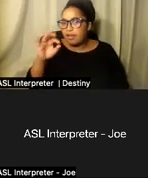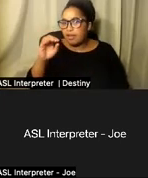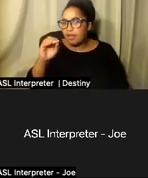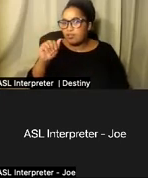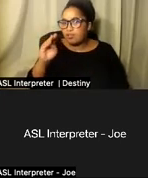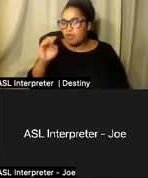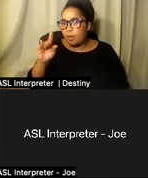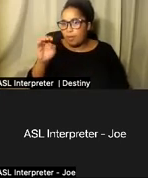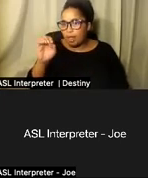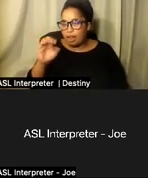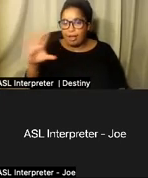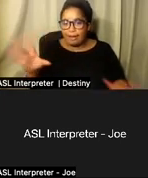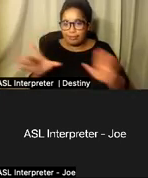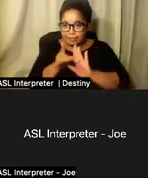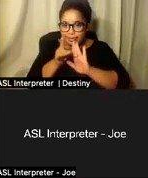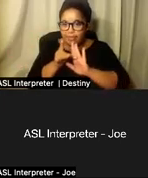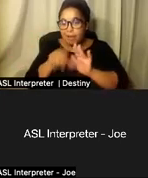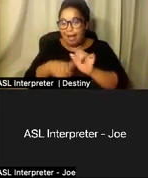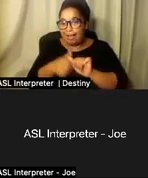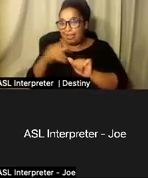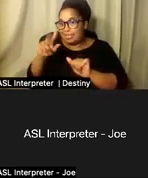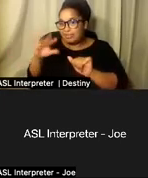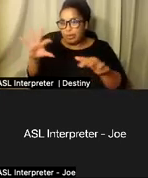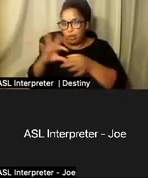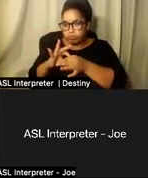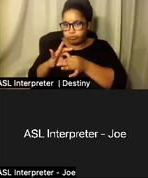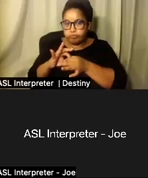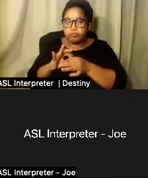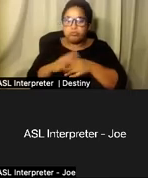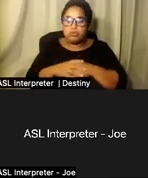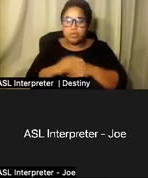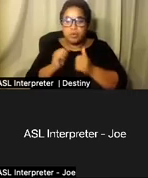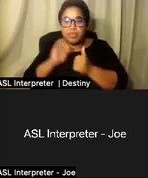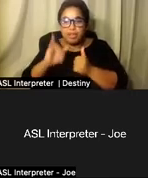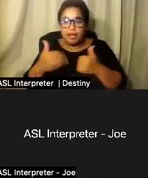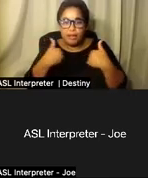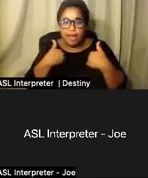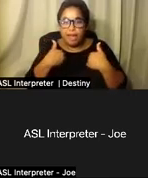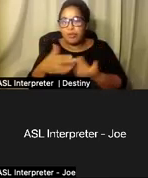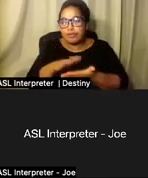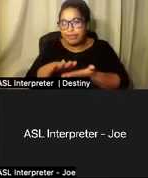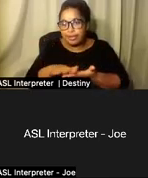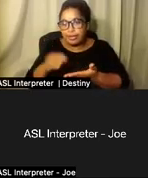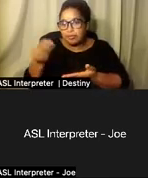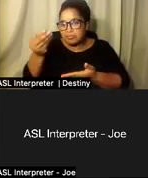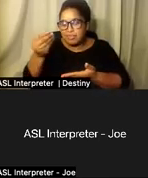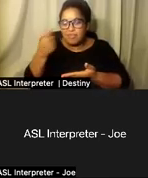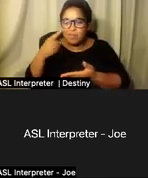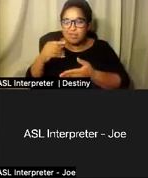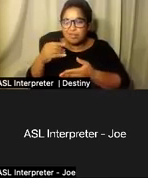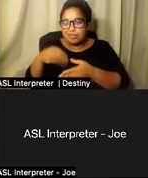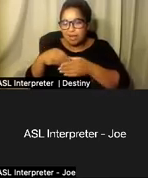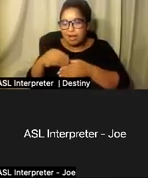adhesive that will attach to the back of the TV. Additionally with it is your alcohol wipes, your hardware, in case